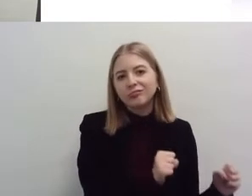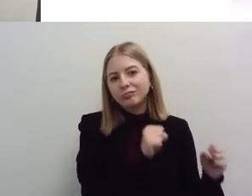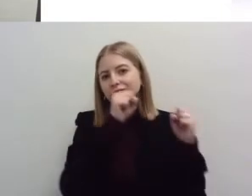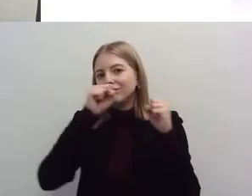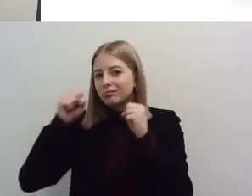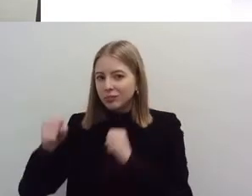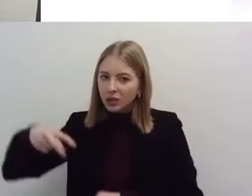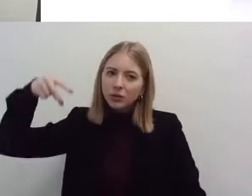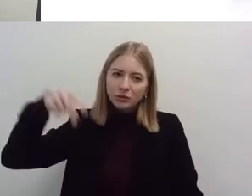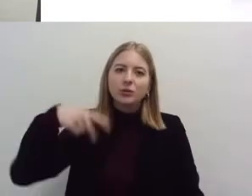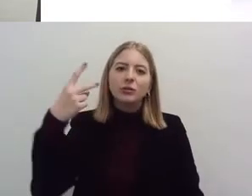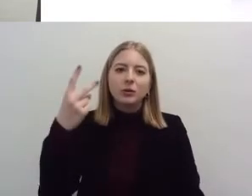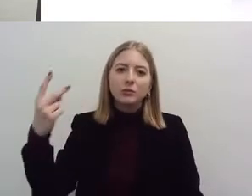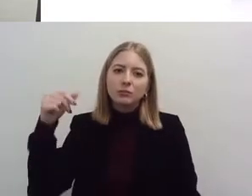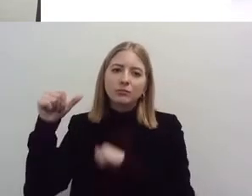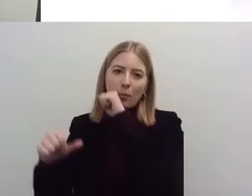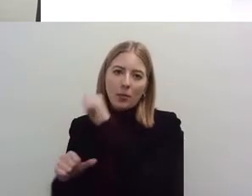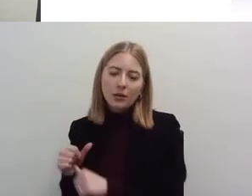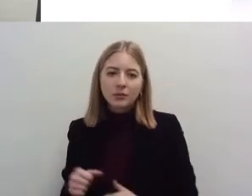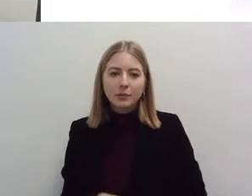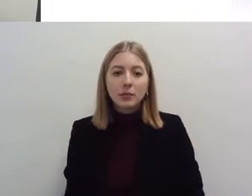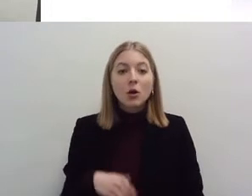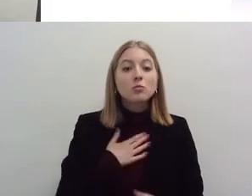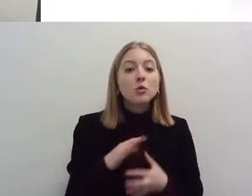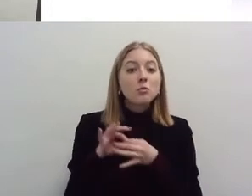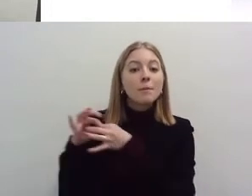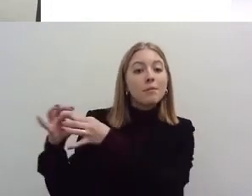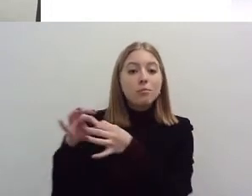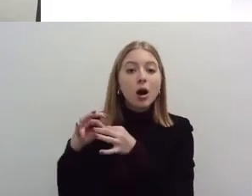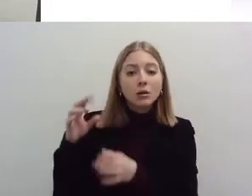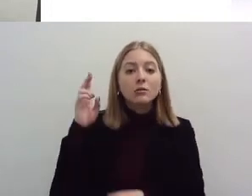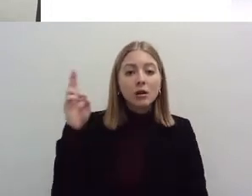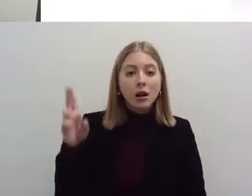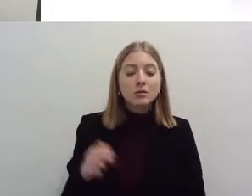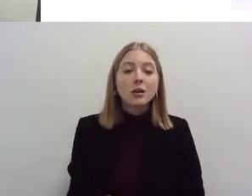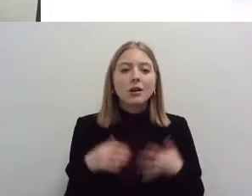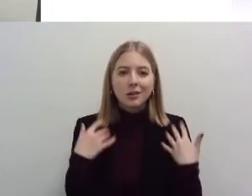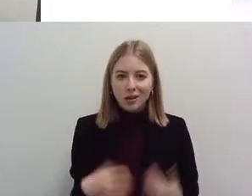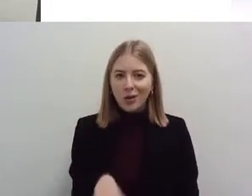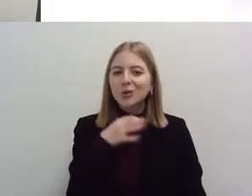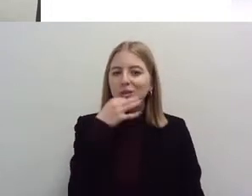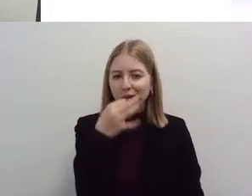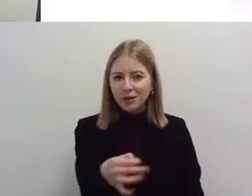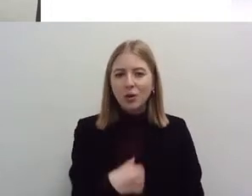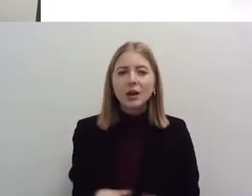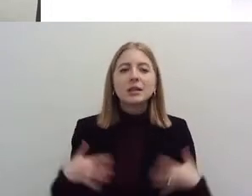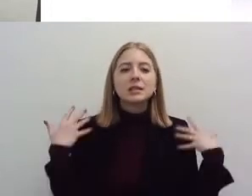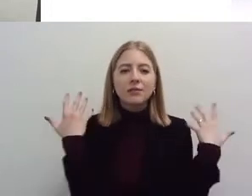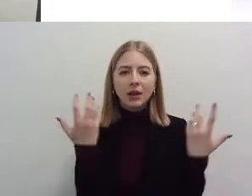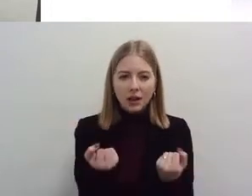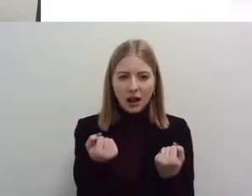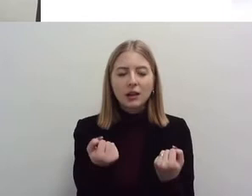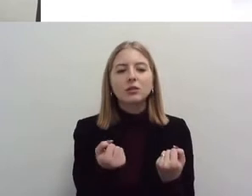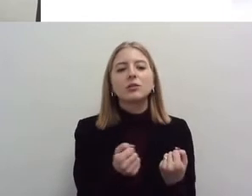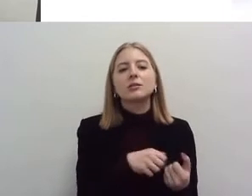2022. Our partners in this project is the Directorate of Health in Iceland is leading the project, and then we are working